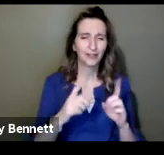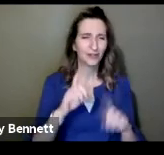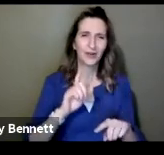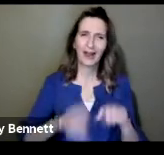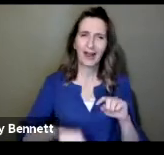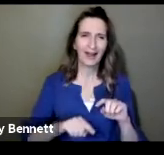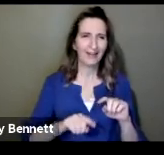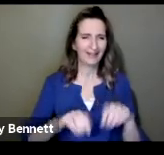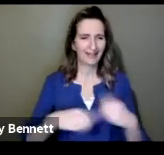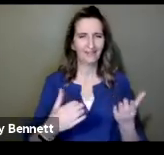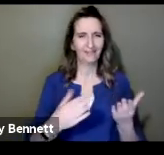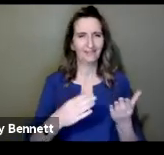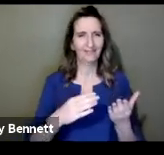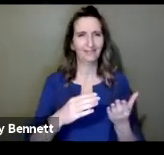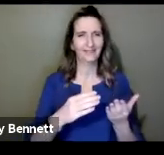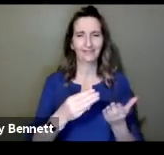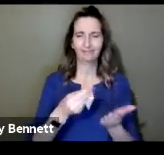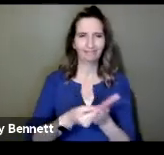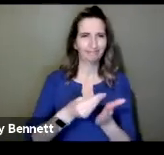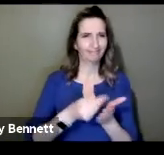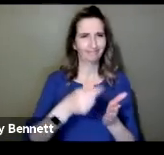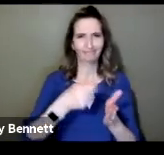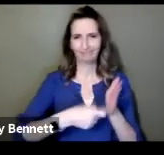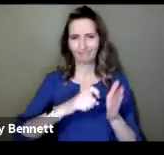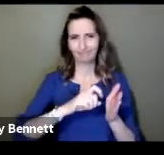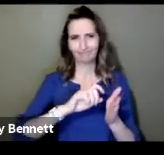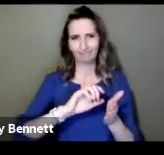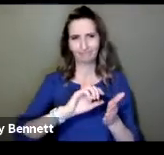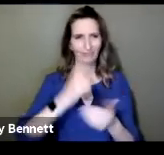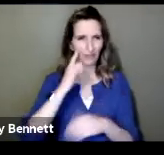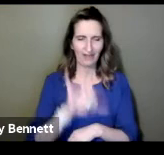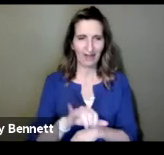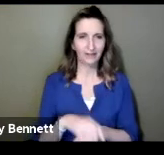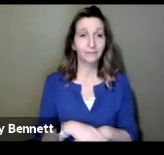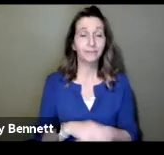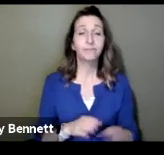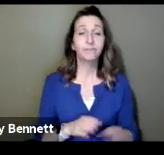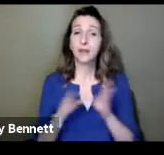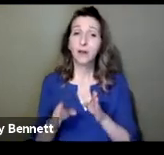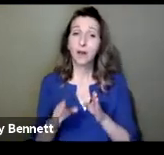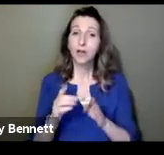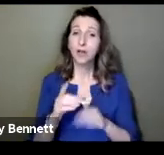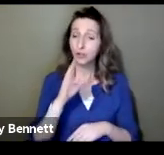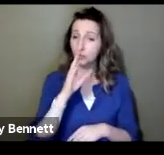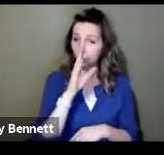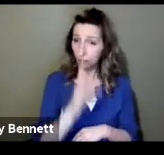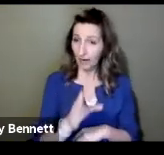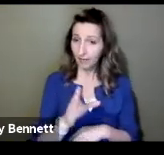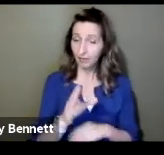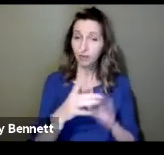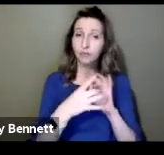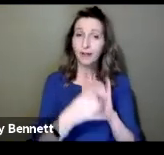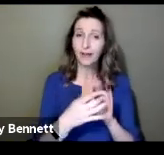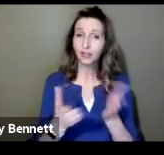Okay. Um, are direct and related services available? Yes. Eligibility for direct and related services